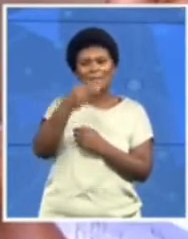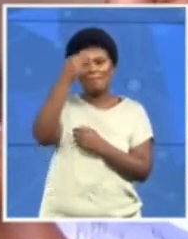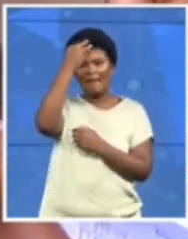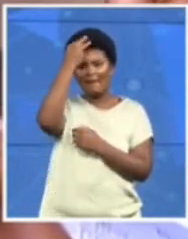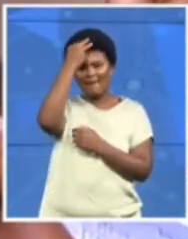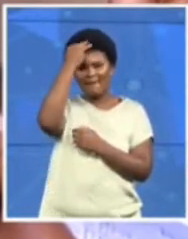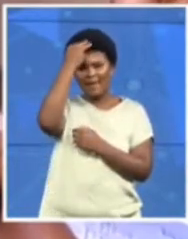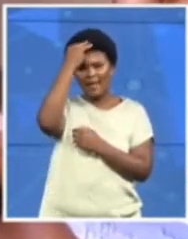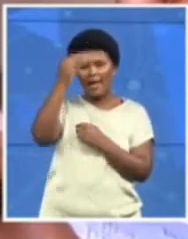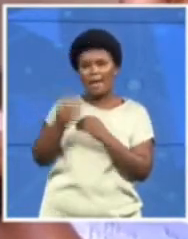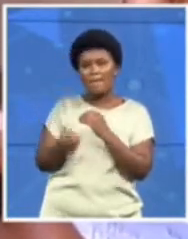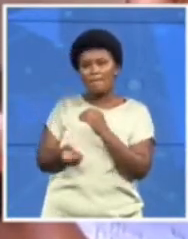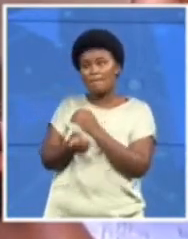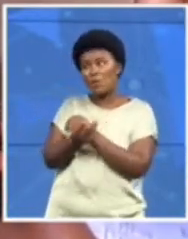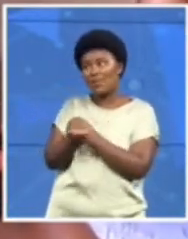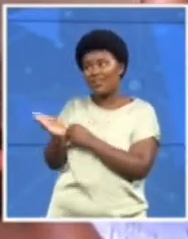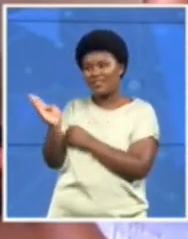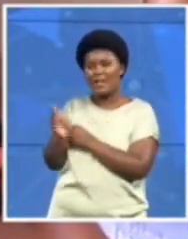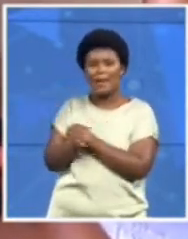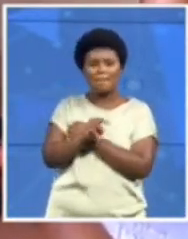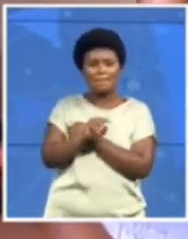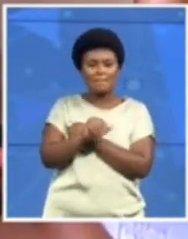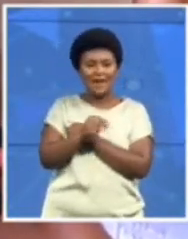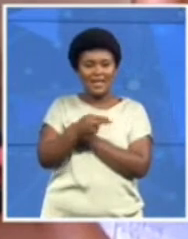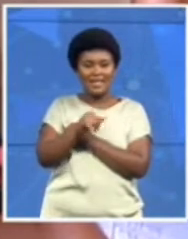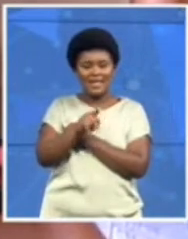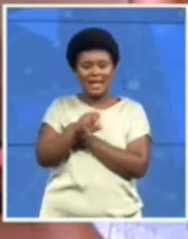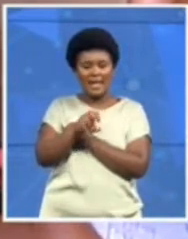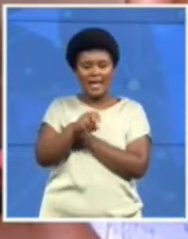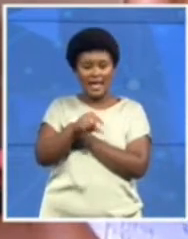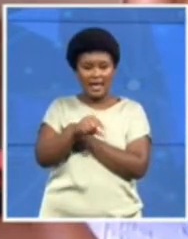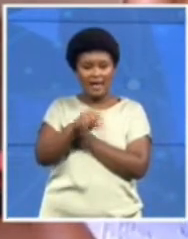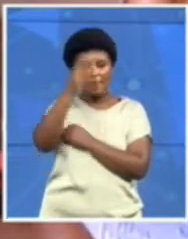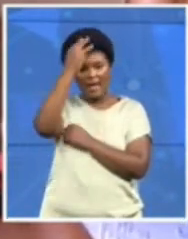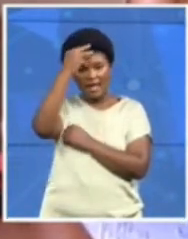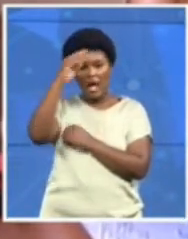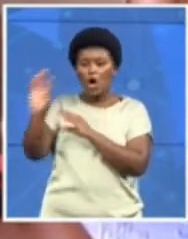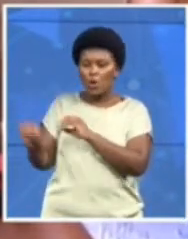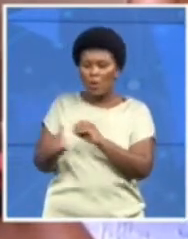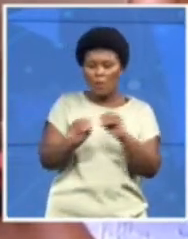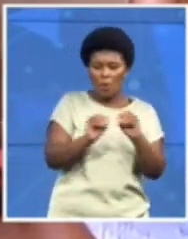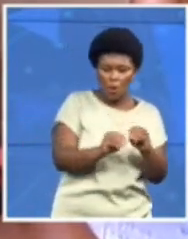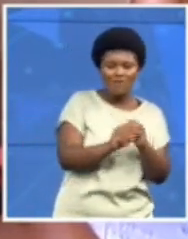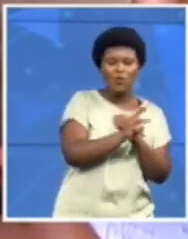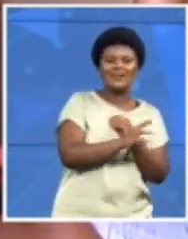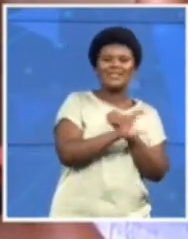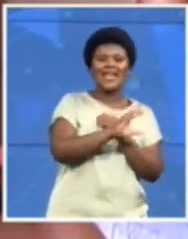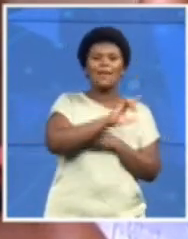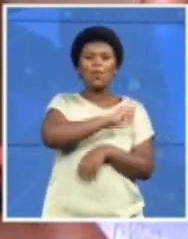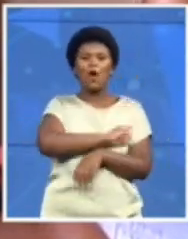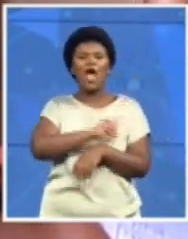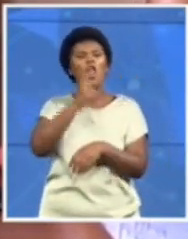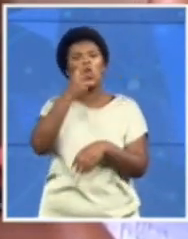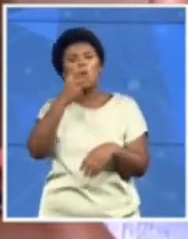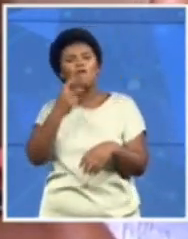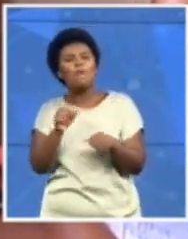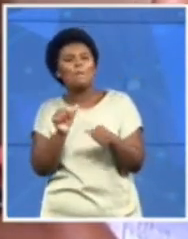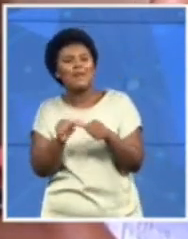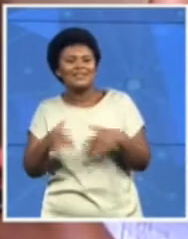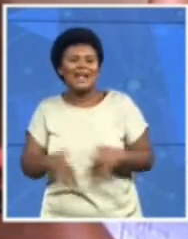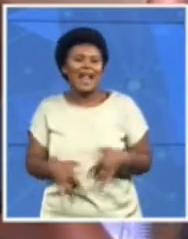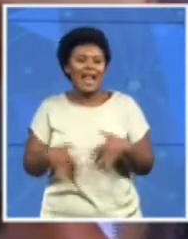looking for greener pastures. So he's a person with fixed address, is a person with family, is the person just